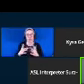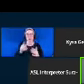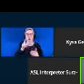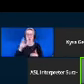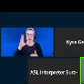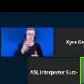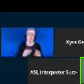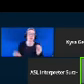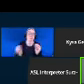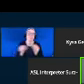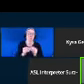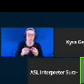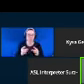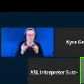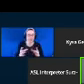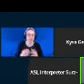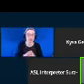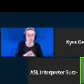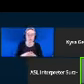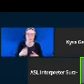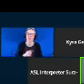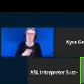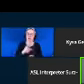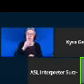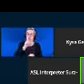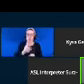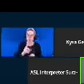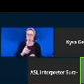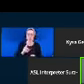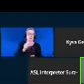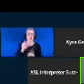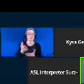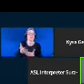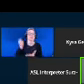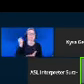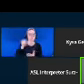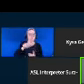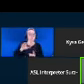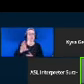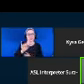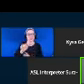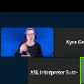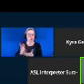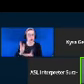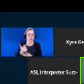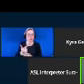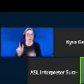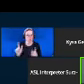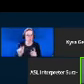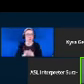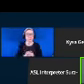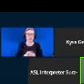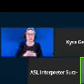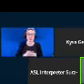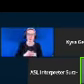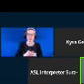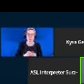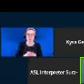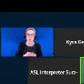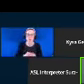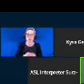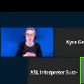civil rights and civil liberties are not violated by the department's activities. And that, translates to a whole host of DHS